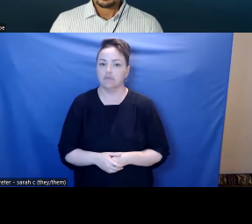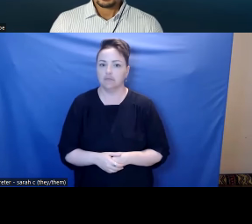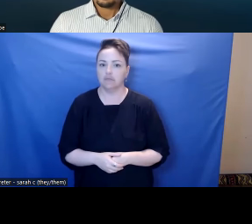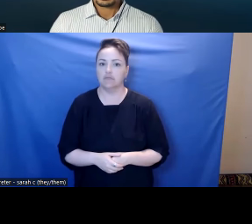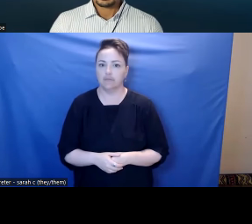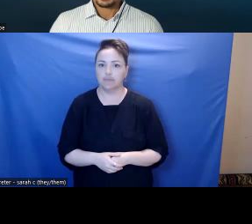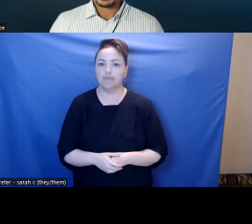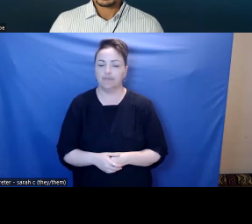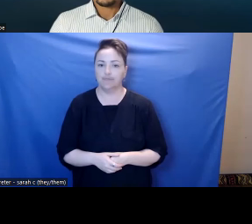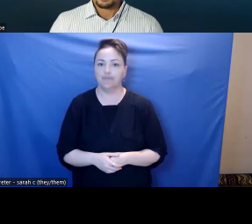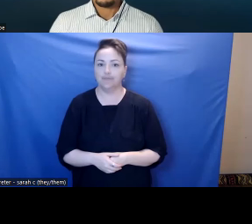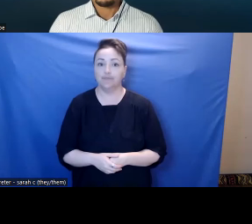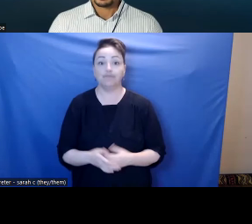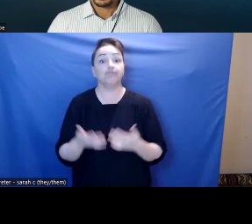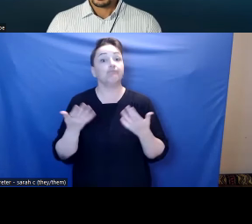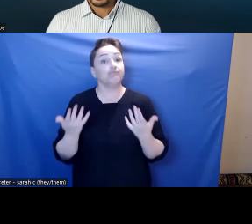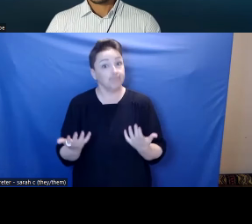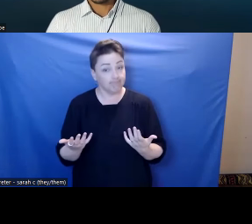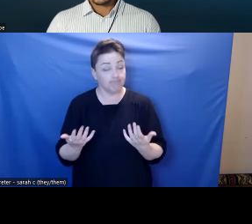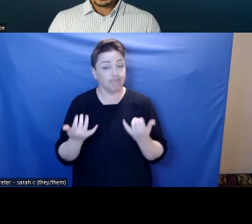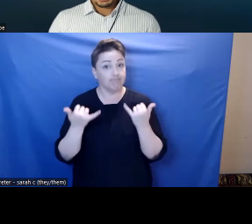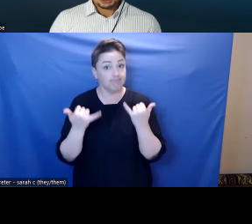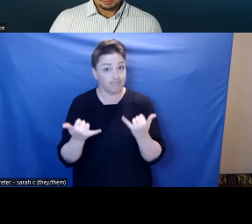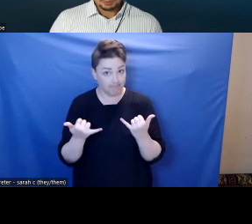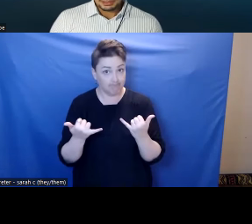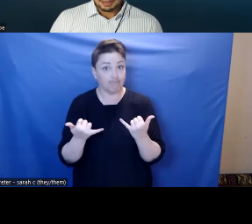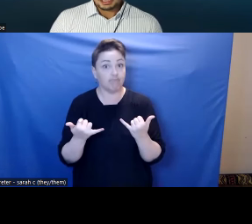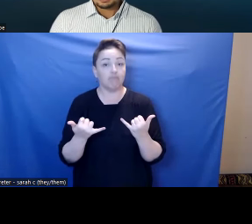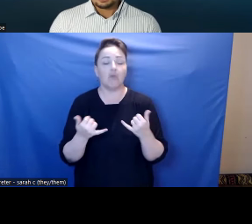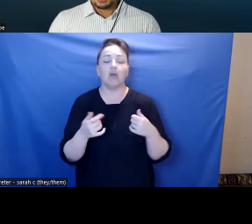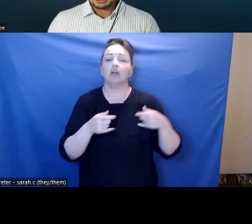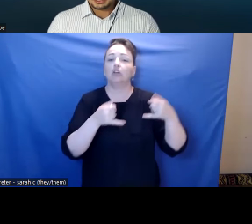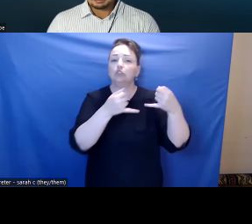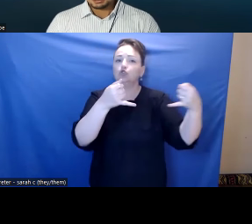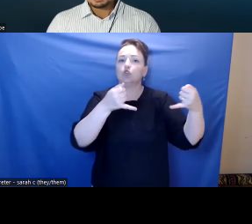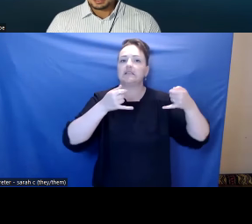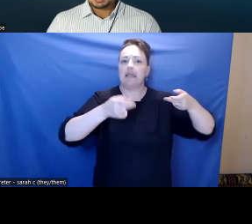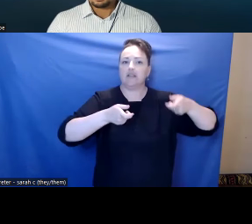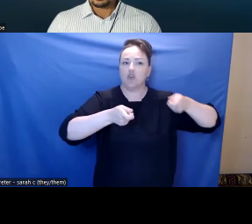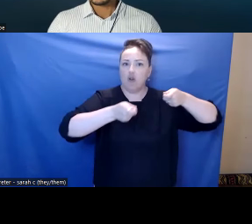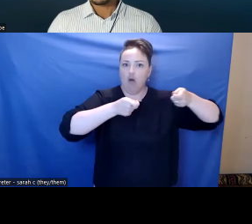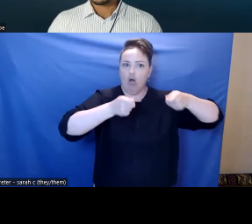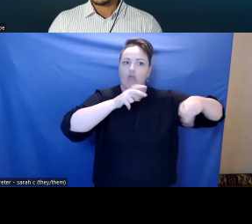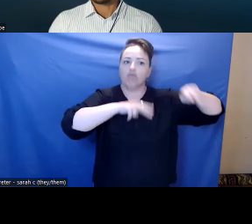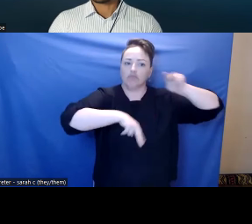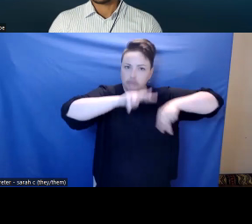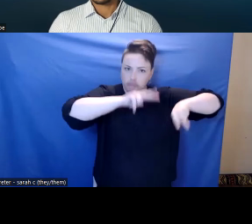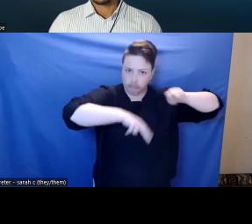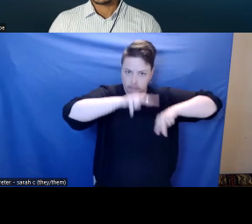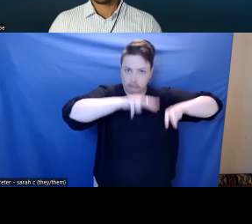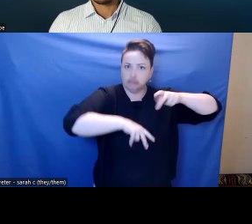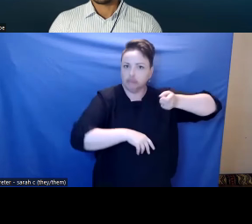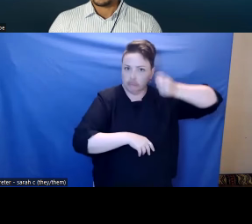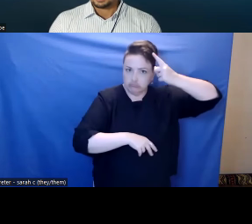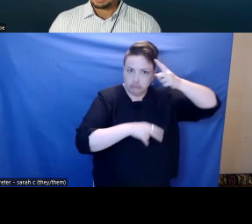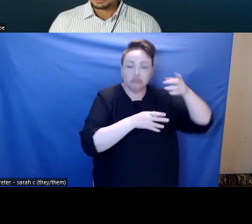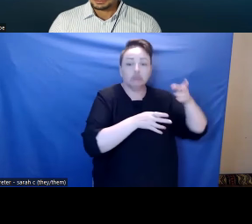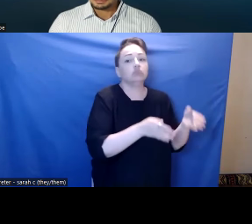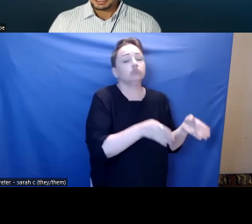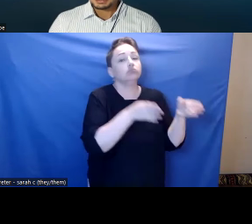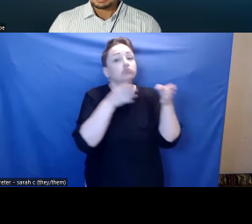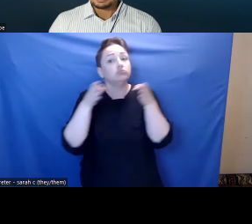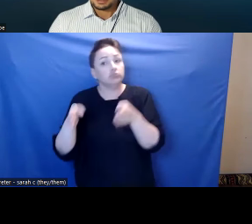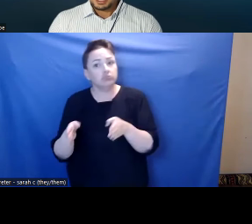So now that you've looked at things from a jurisdictional perspective or agency perspective, you also want to be able to look at things from a